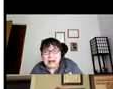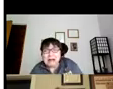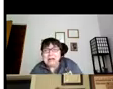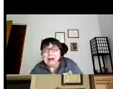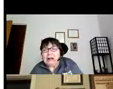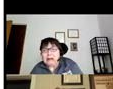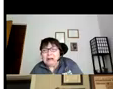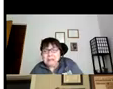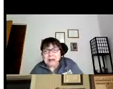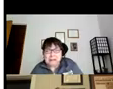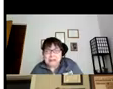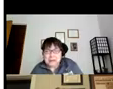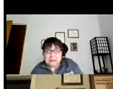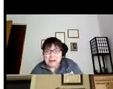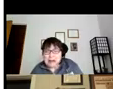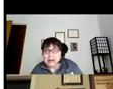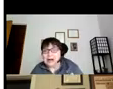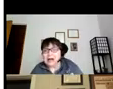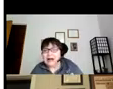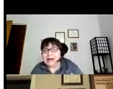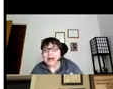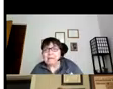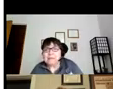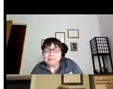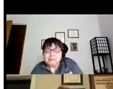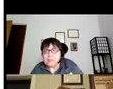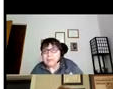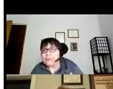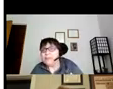Mm-hmm. not in a bad way, but a good way.